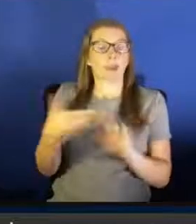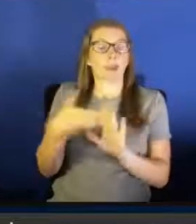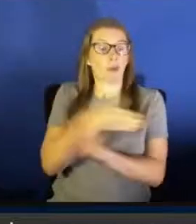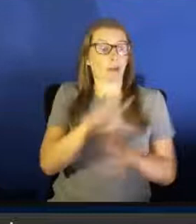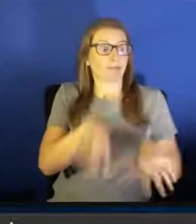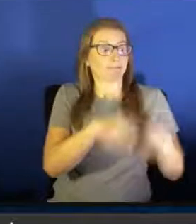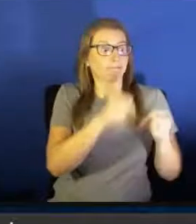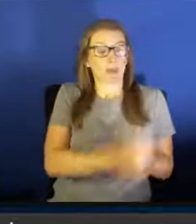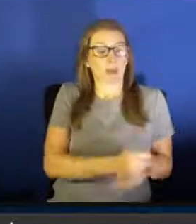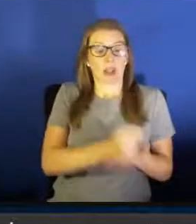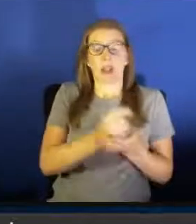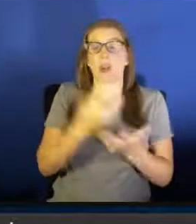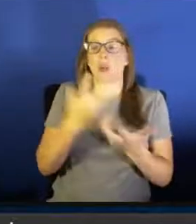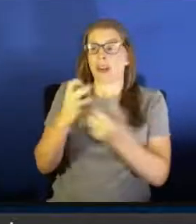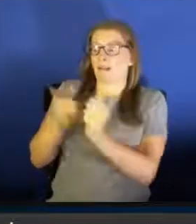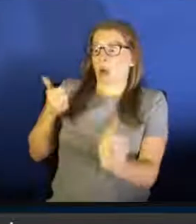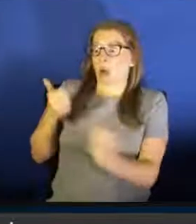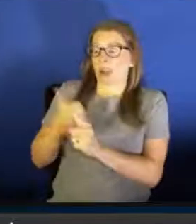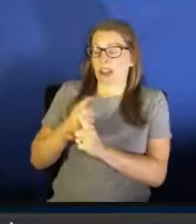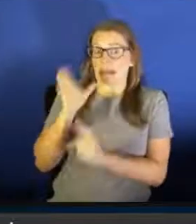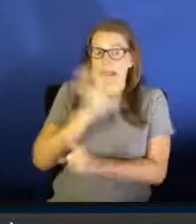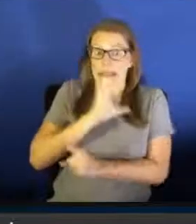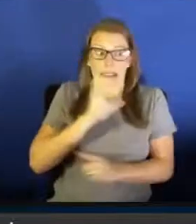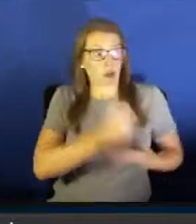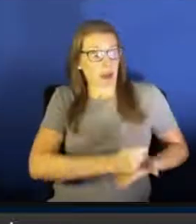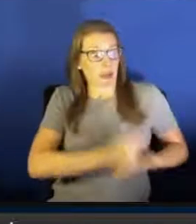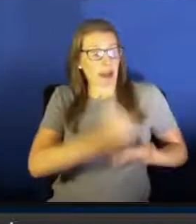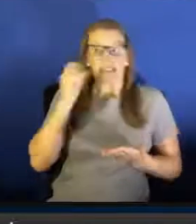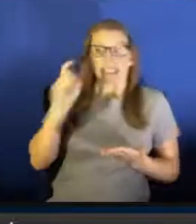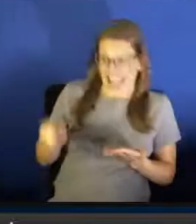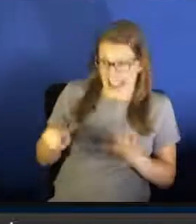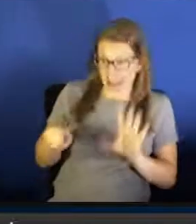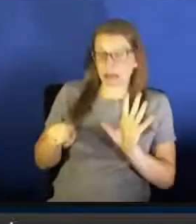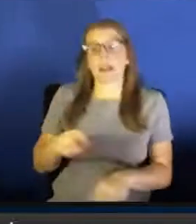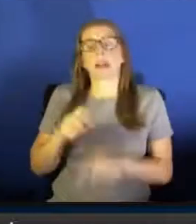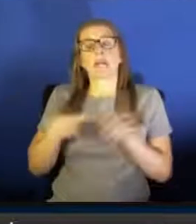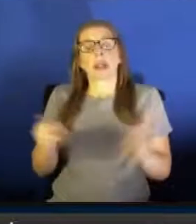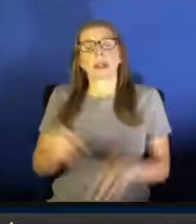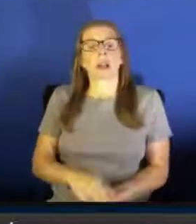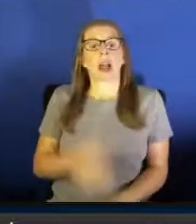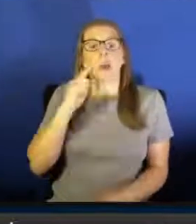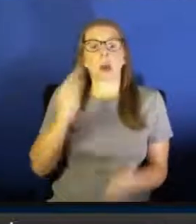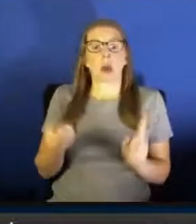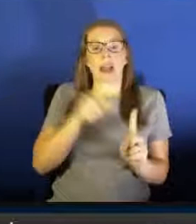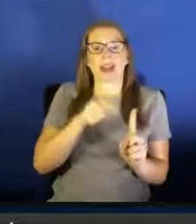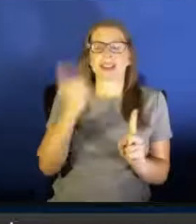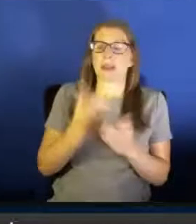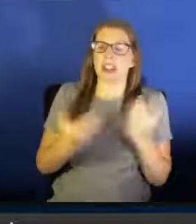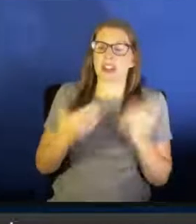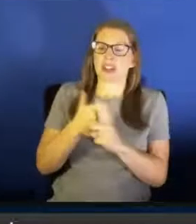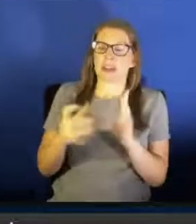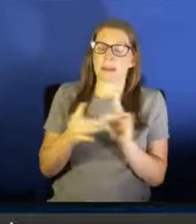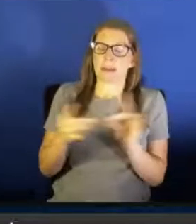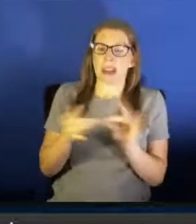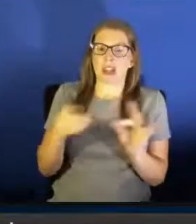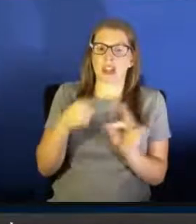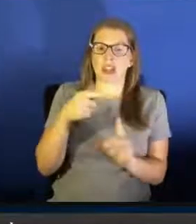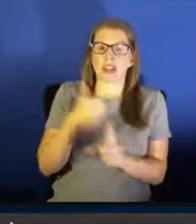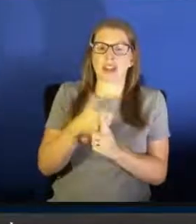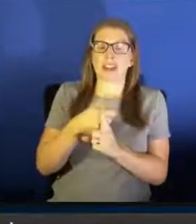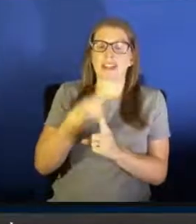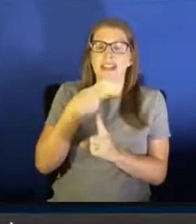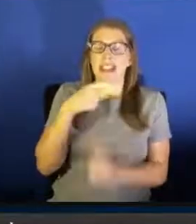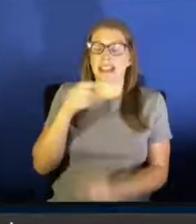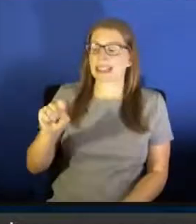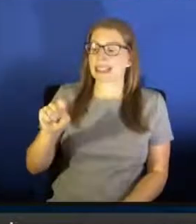keep from having to even seek the treatment if you do need it. But I do want to go back to something you mentioned. You brought up the word stigma, and I want you to just